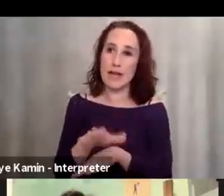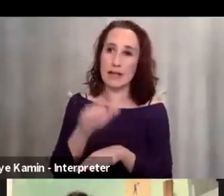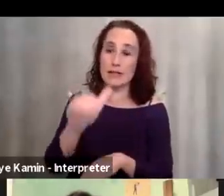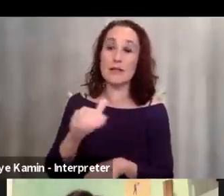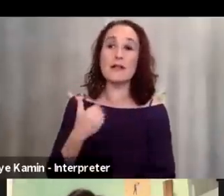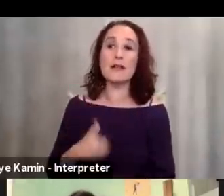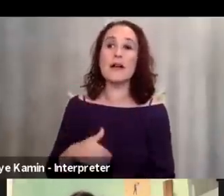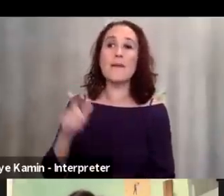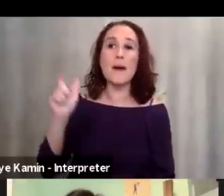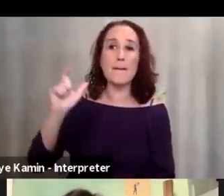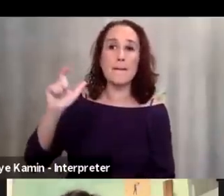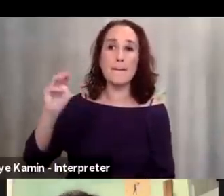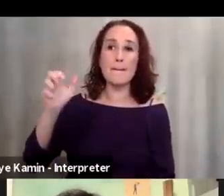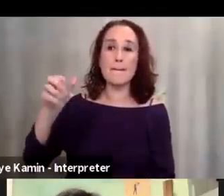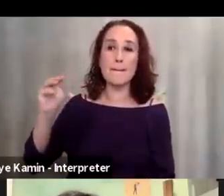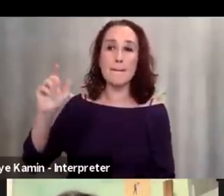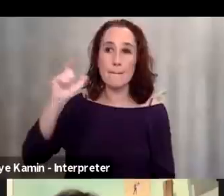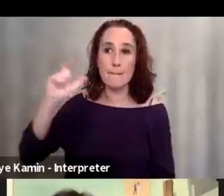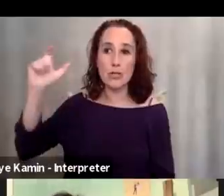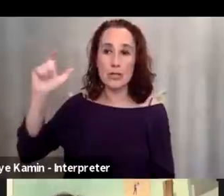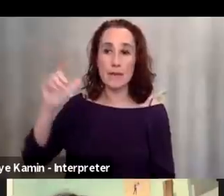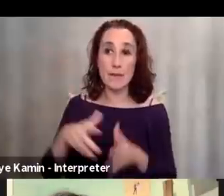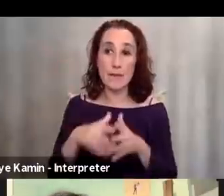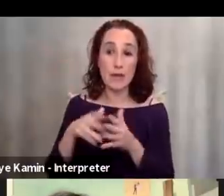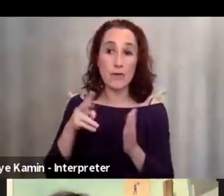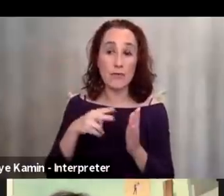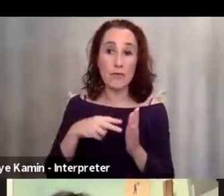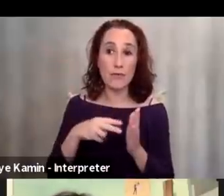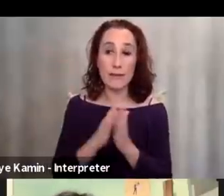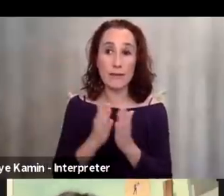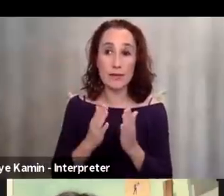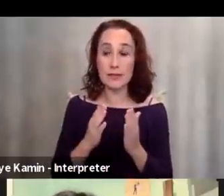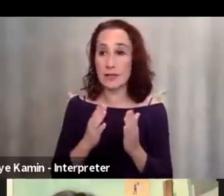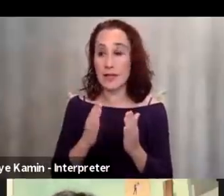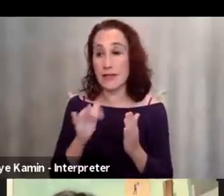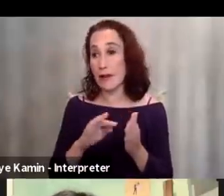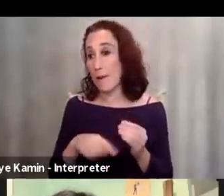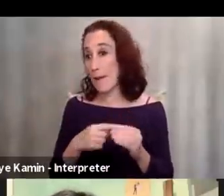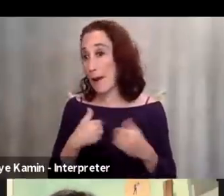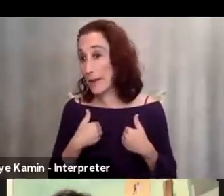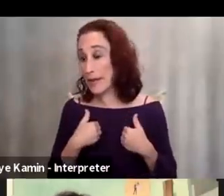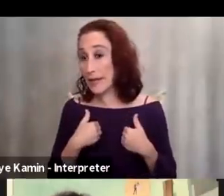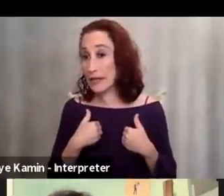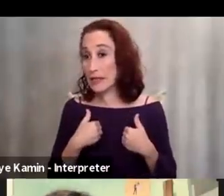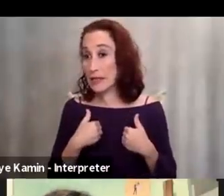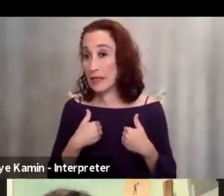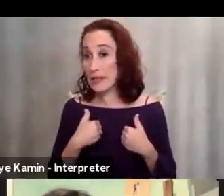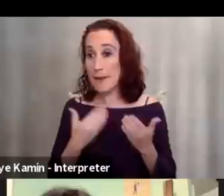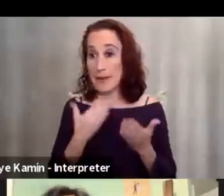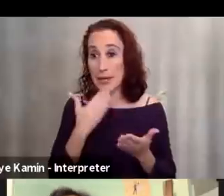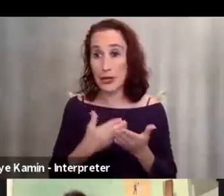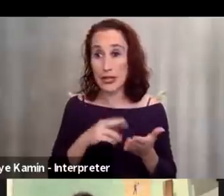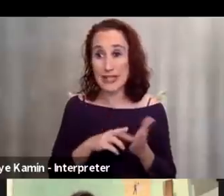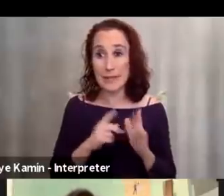Muslim American, reading books that other people have written about me, they may have had good intentions, but they were